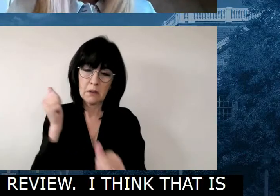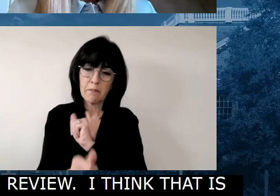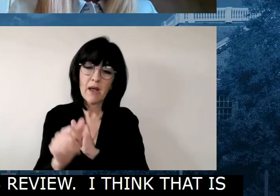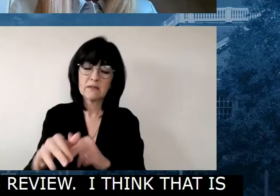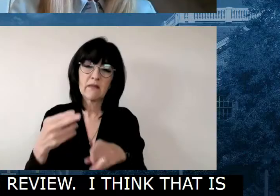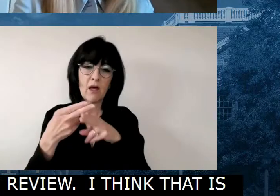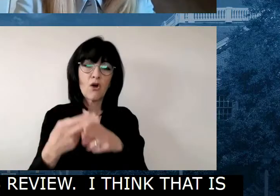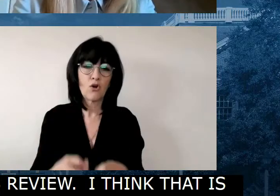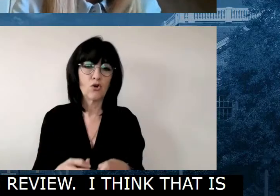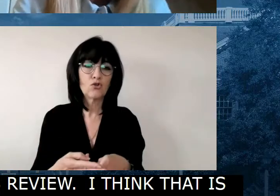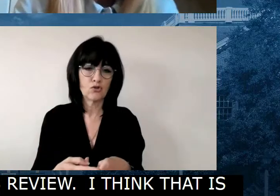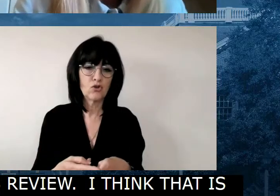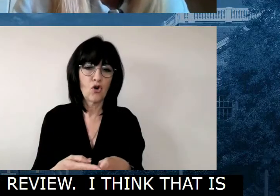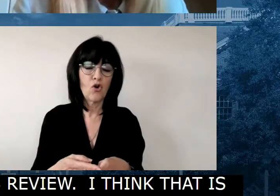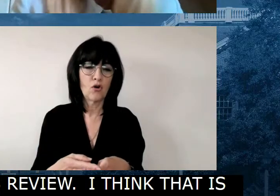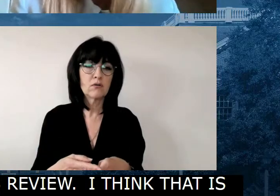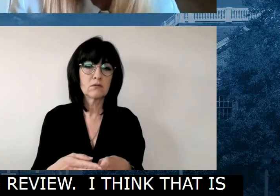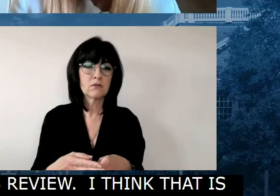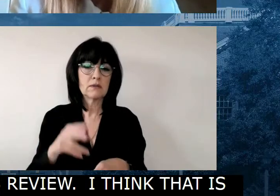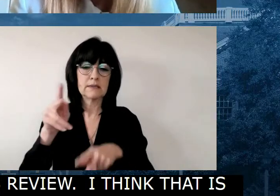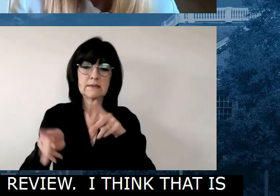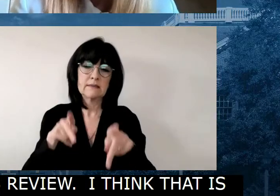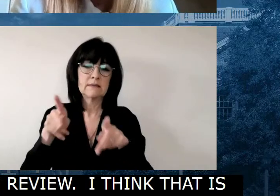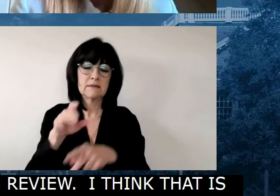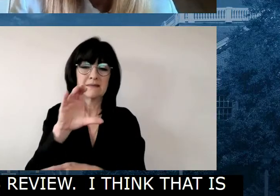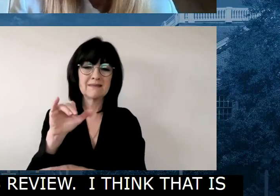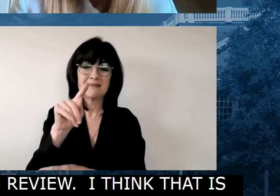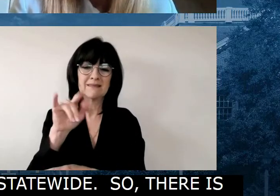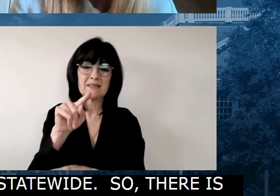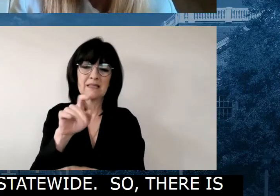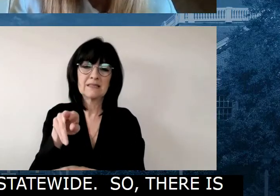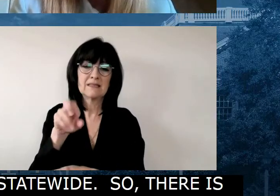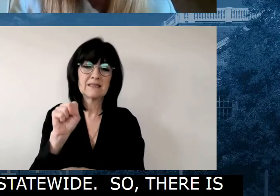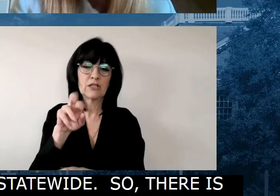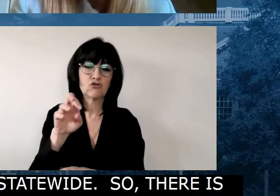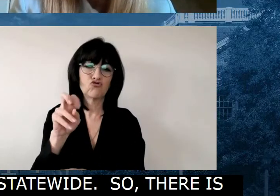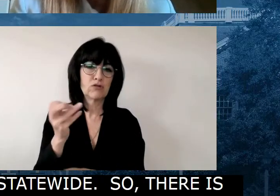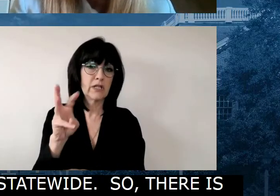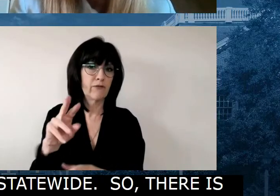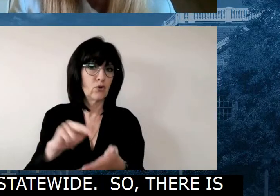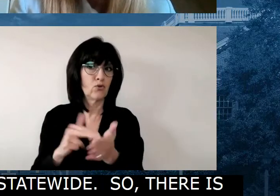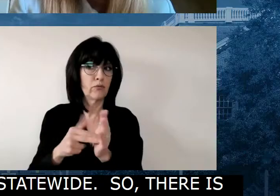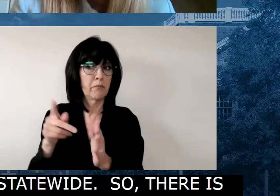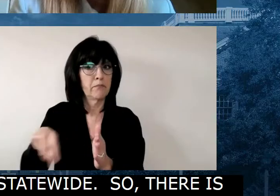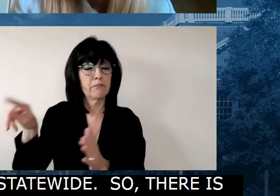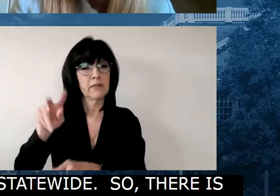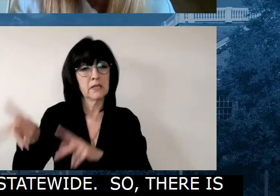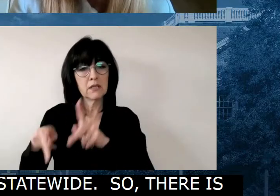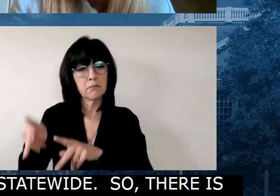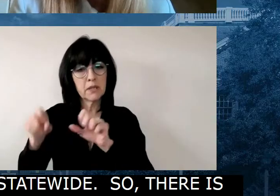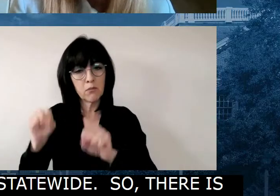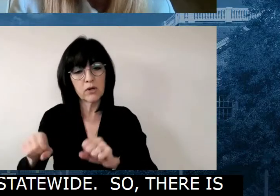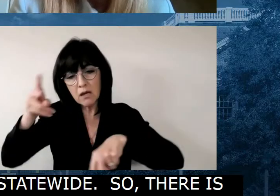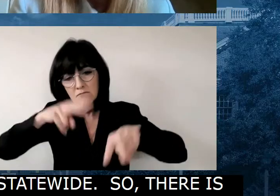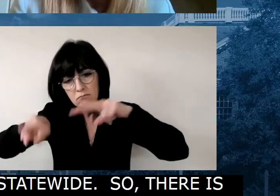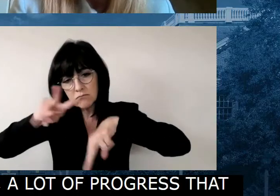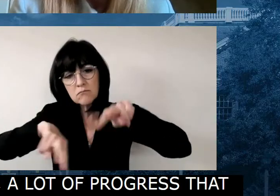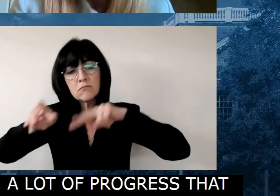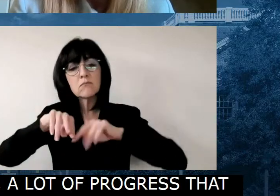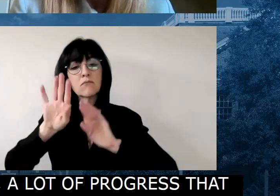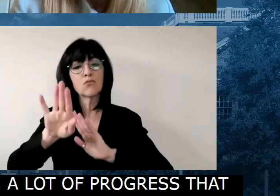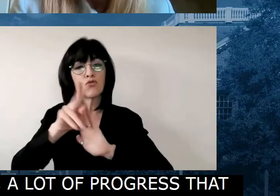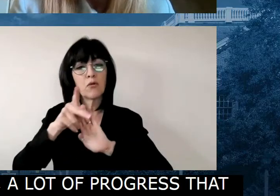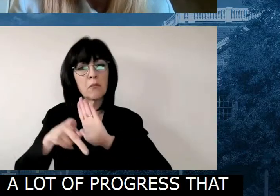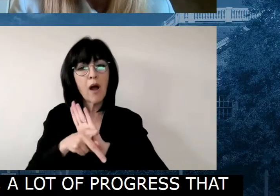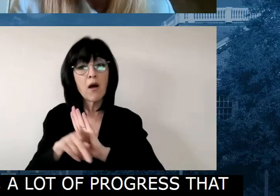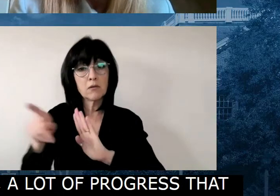been done, a lot of progress that has been made. There's work continues that we need to continue to